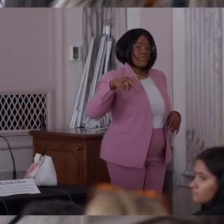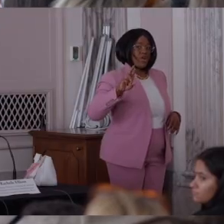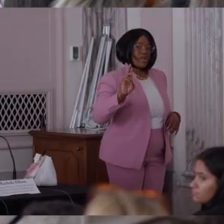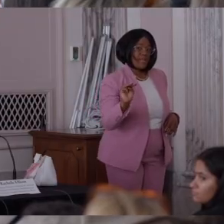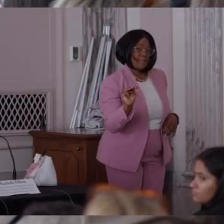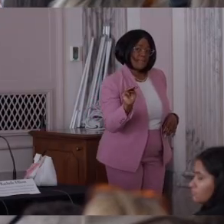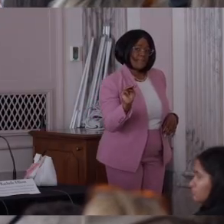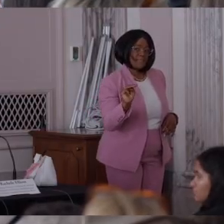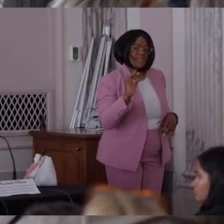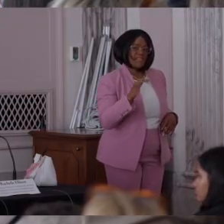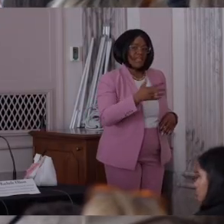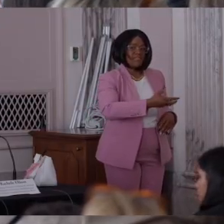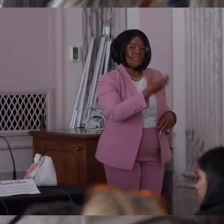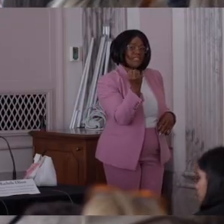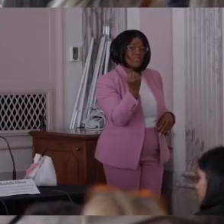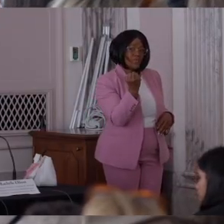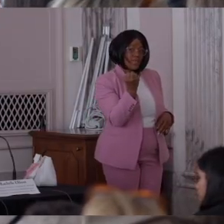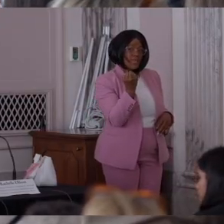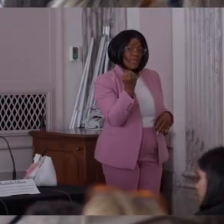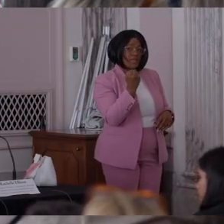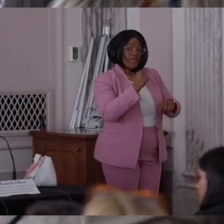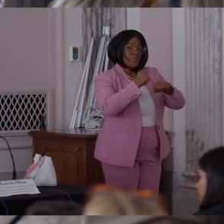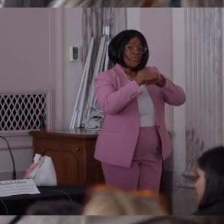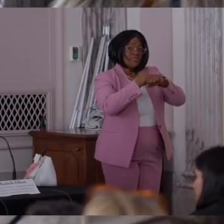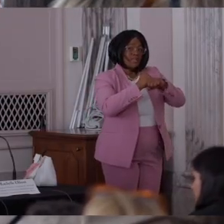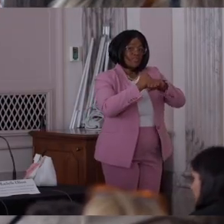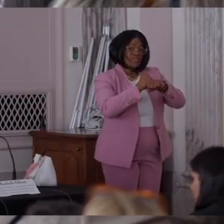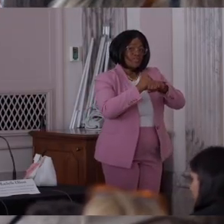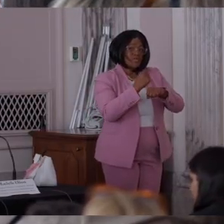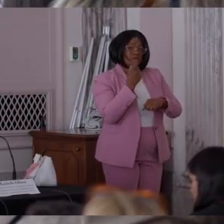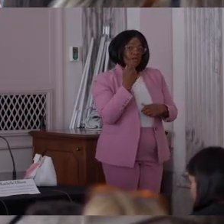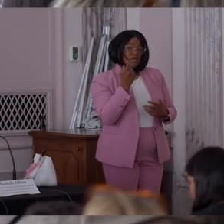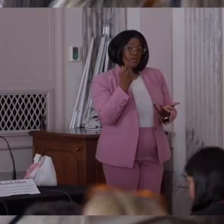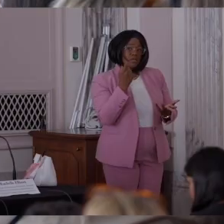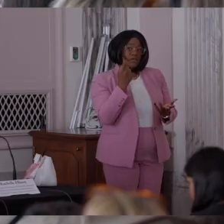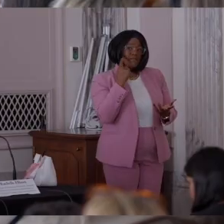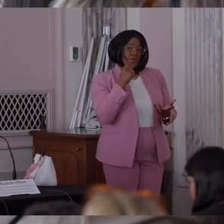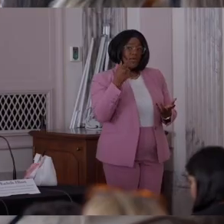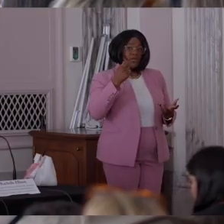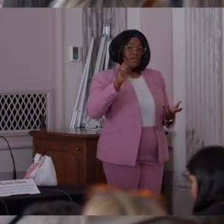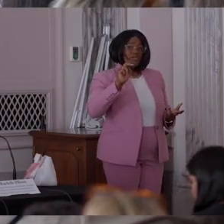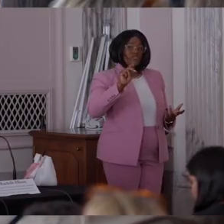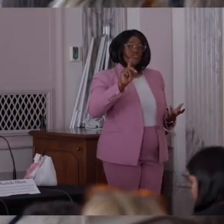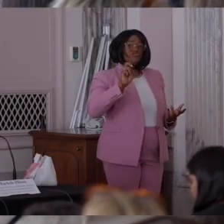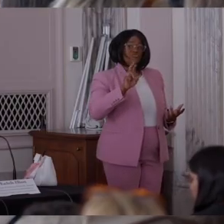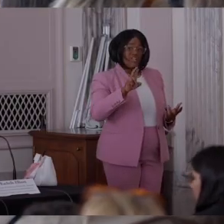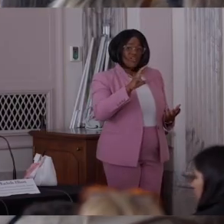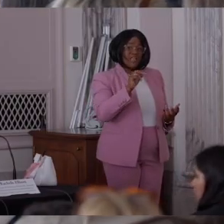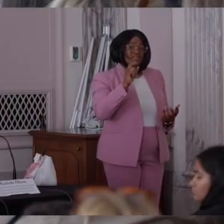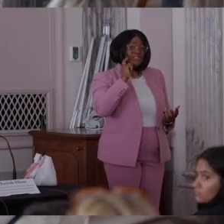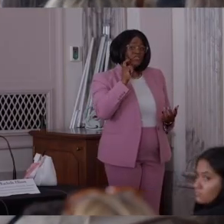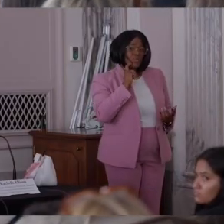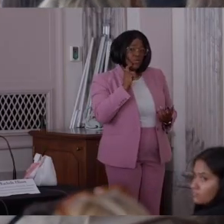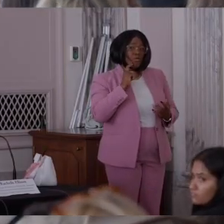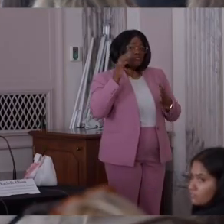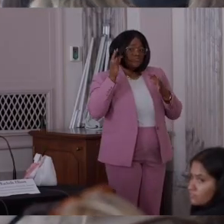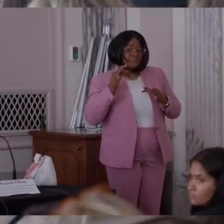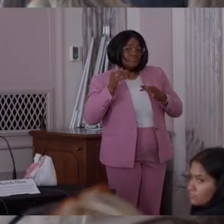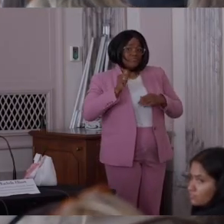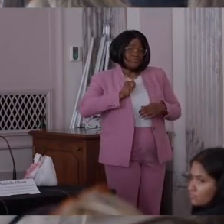that takes away the protections for gender and sexual orientation